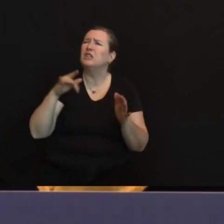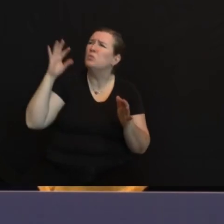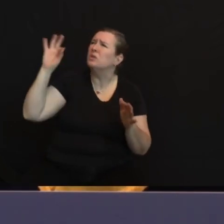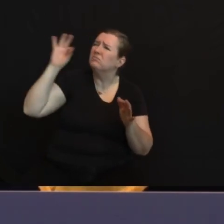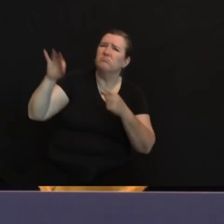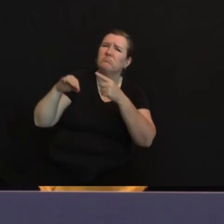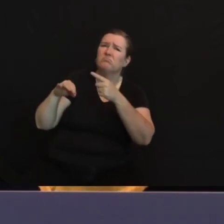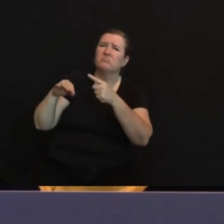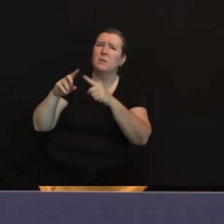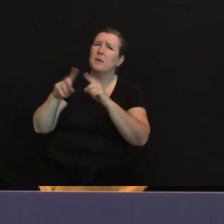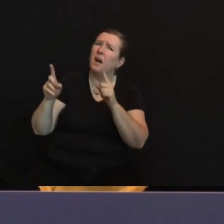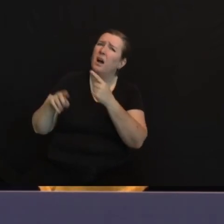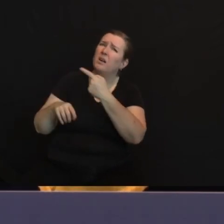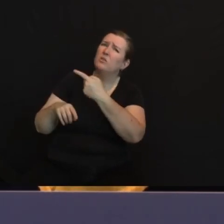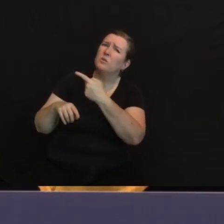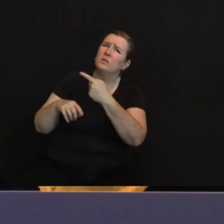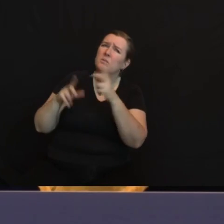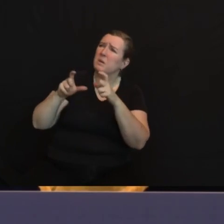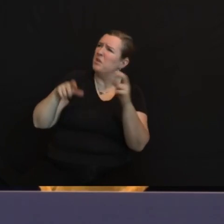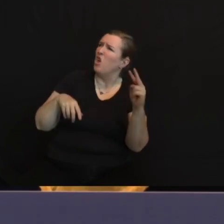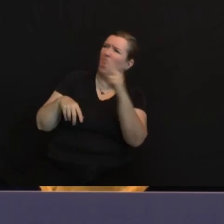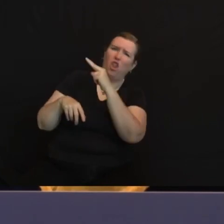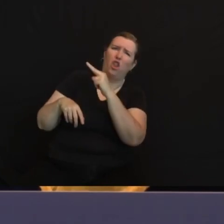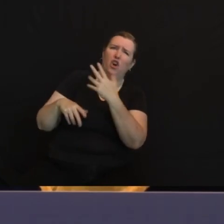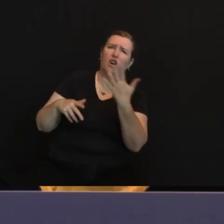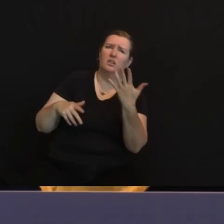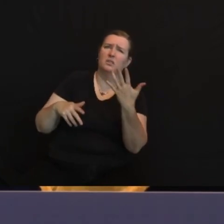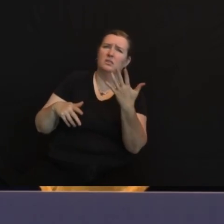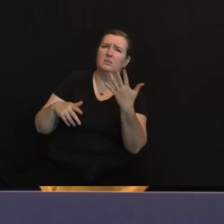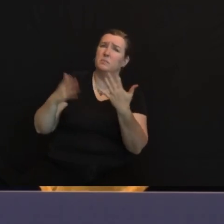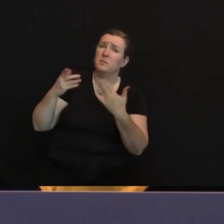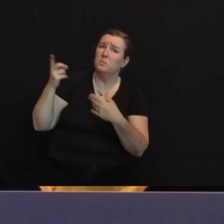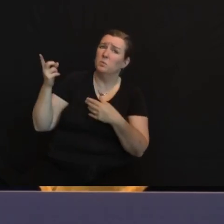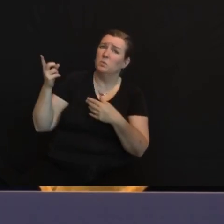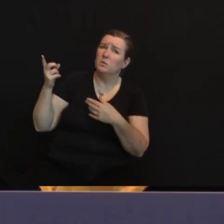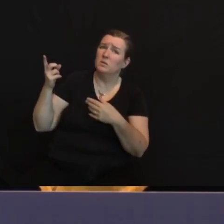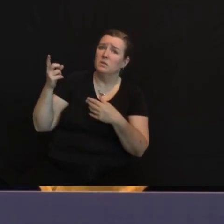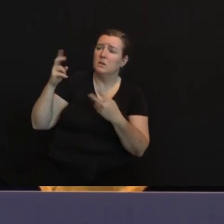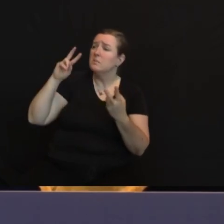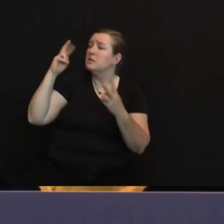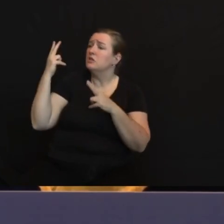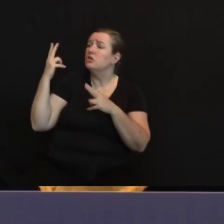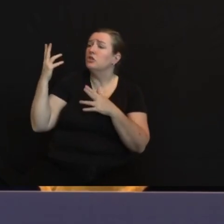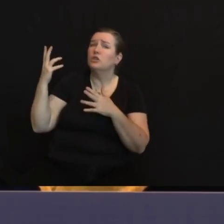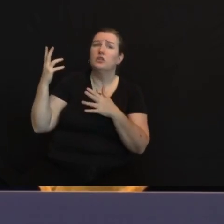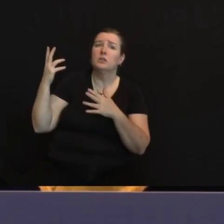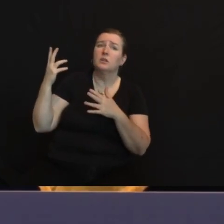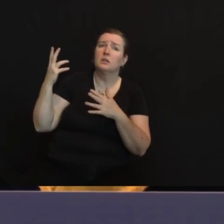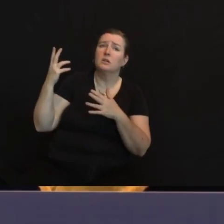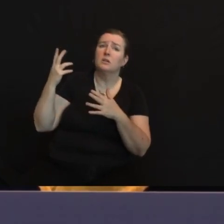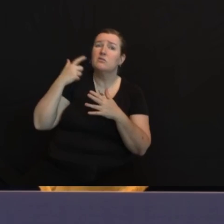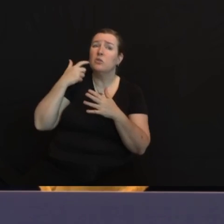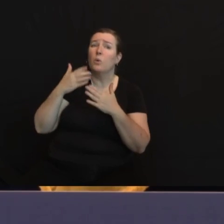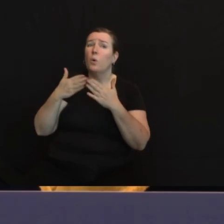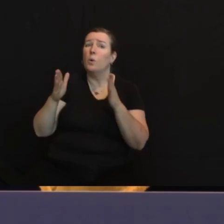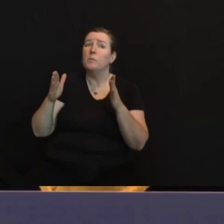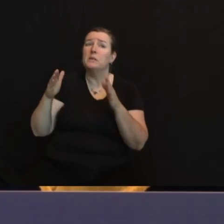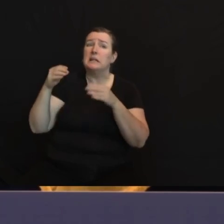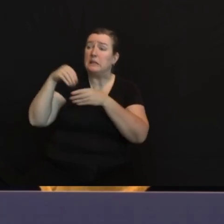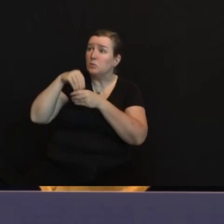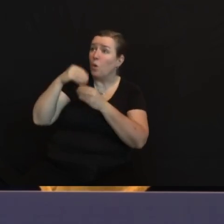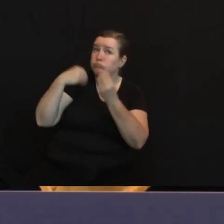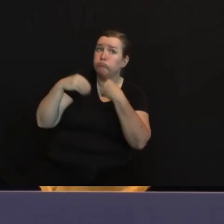about sending a mixed message by pressing ahead with reopenings, such as possibly expanding indoor dining capacity soon, while also calling for